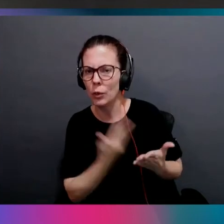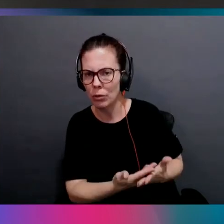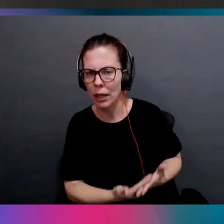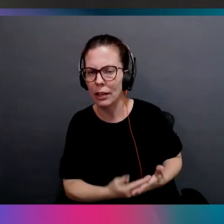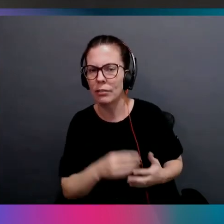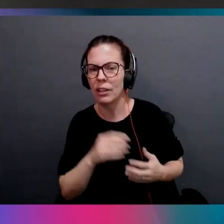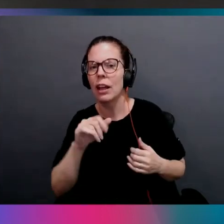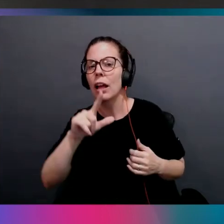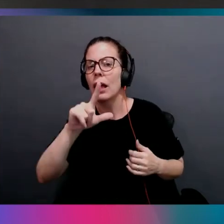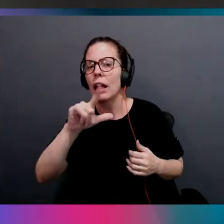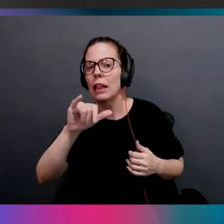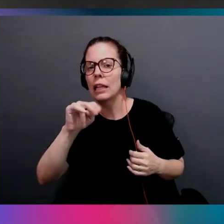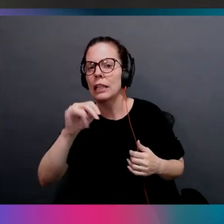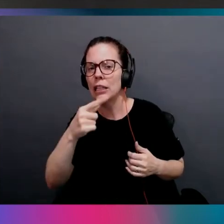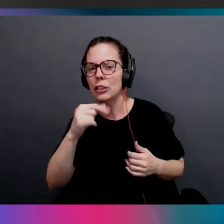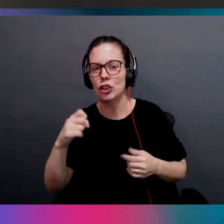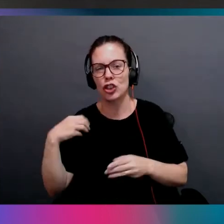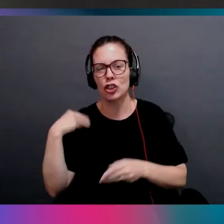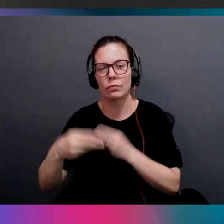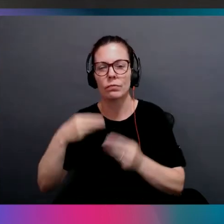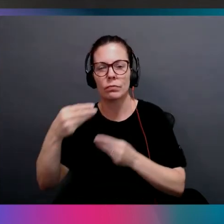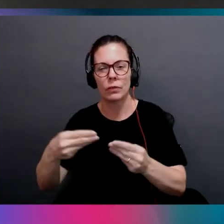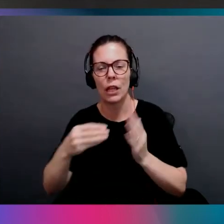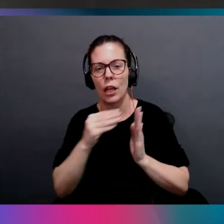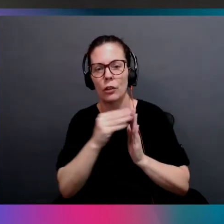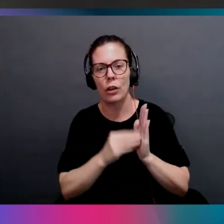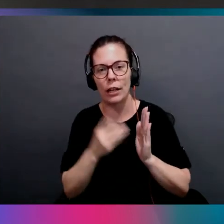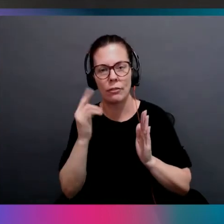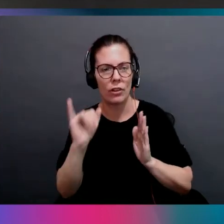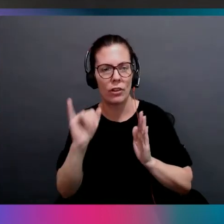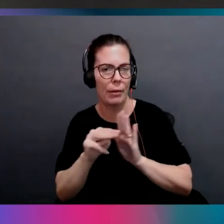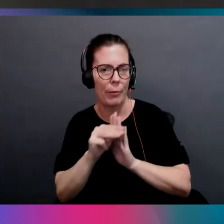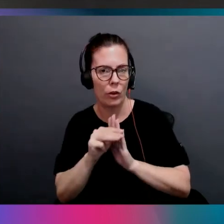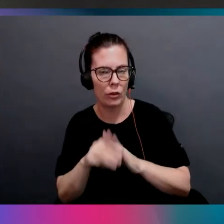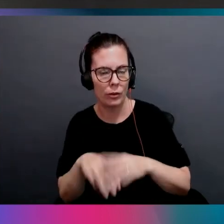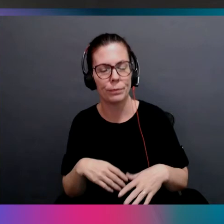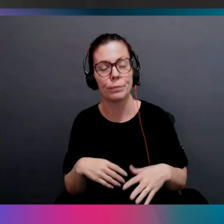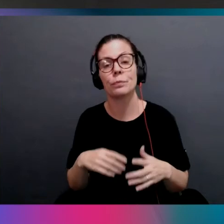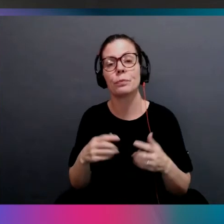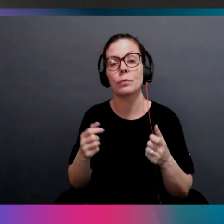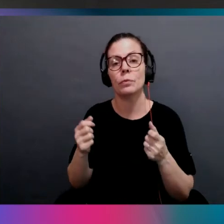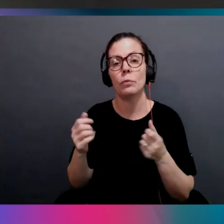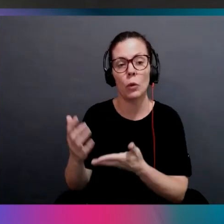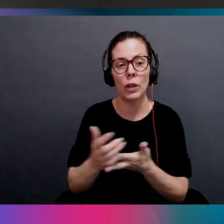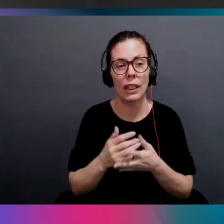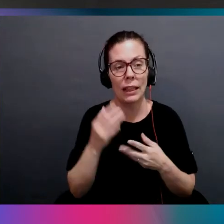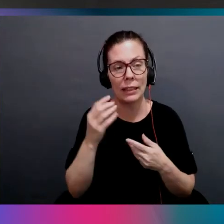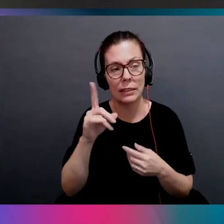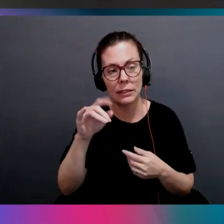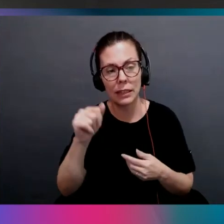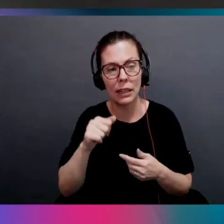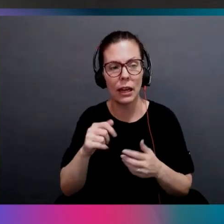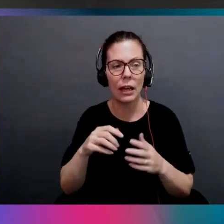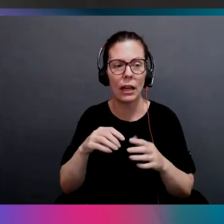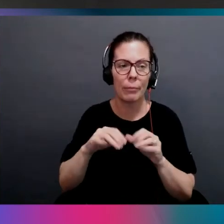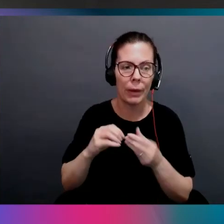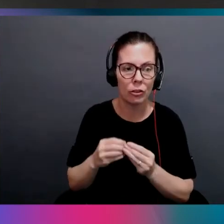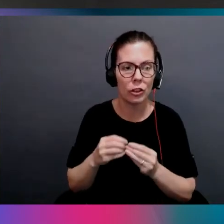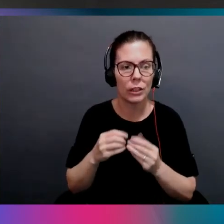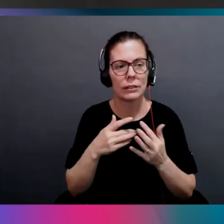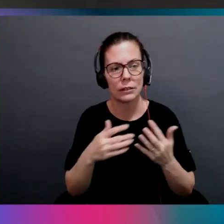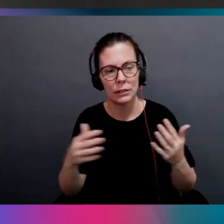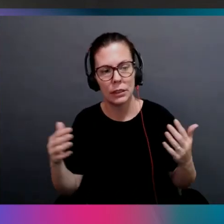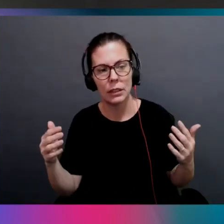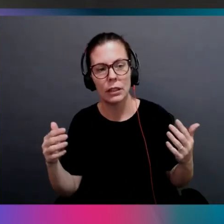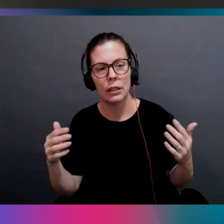tracking of that model. So that's we're going to take a bunch of the data and different metrics that we use along the way, and then